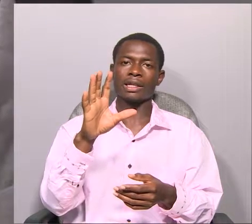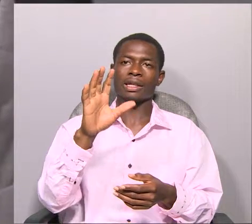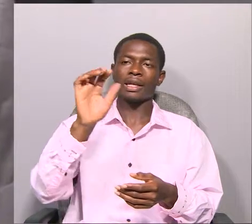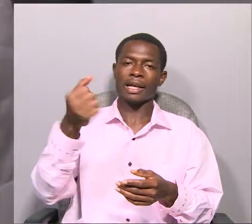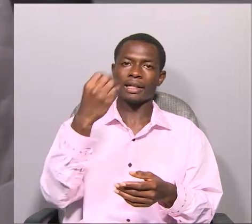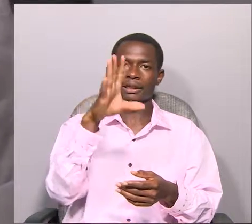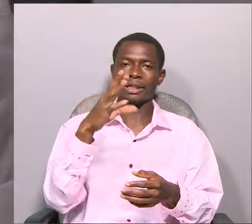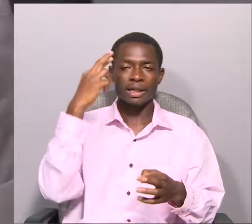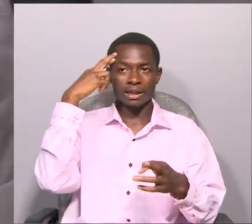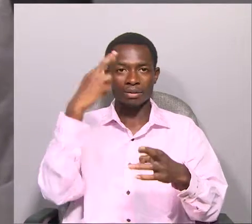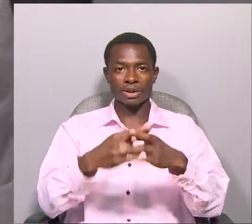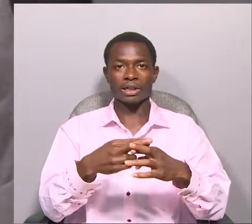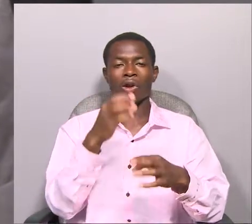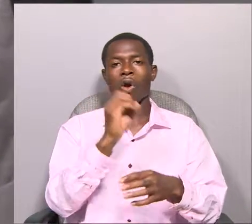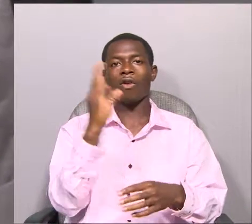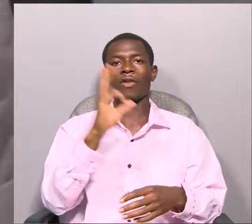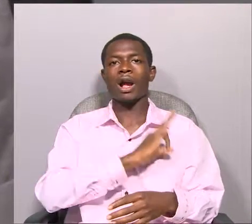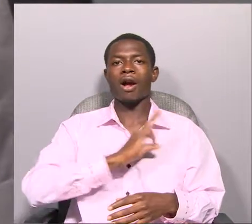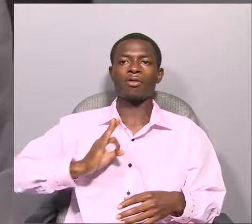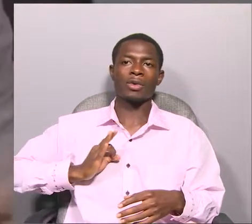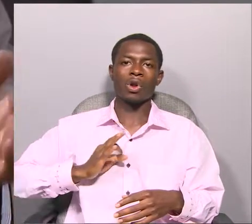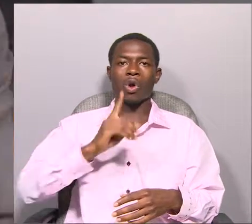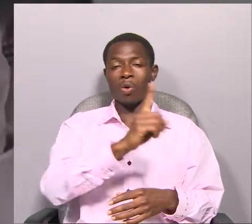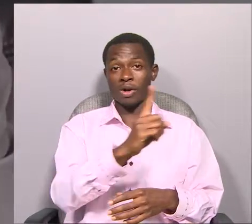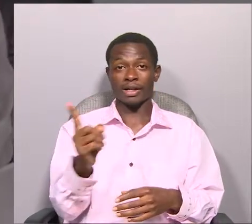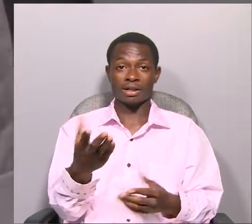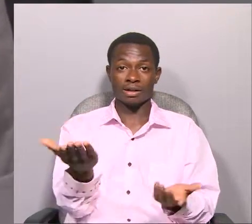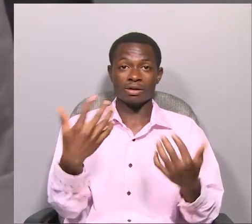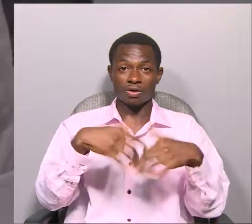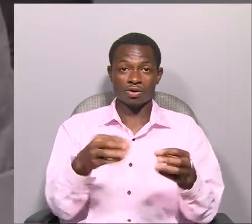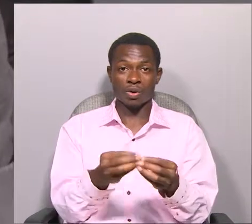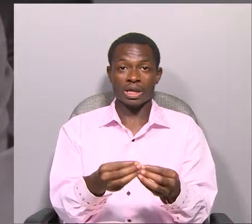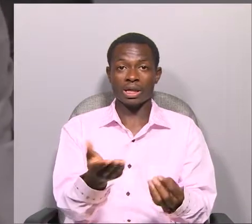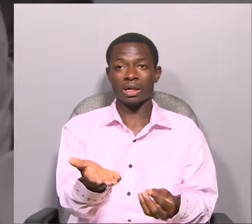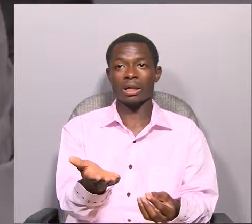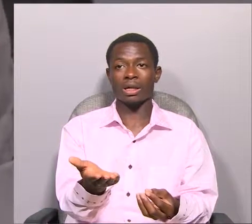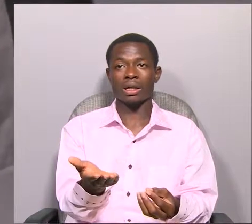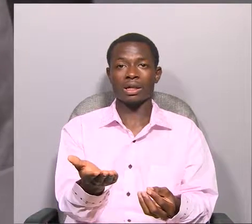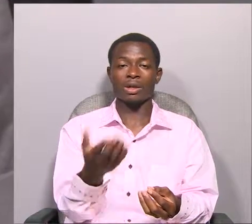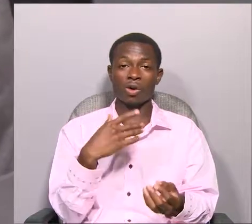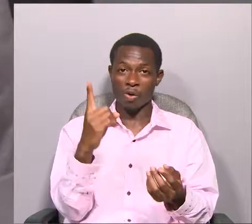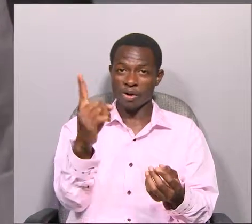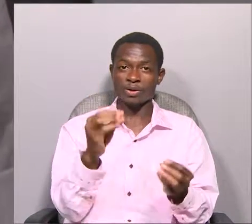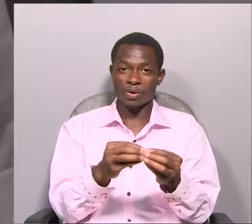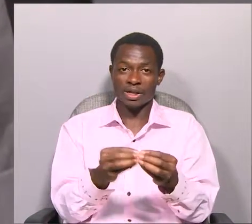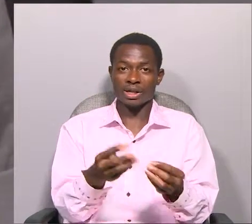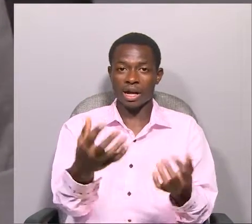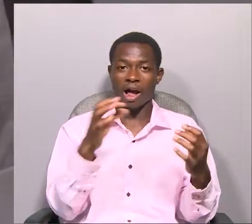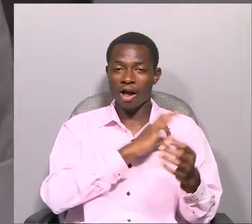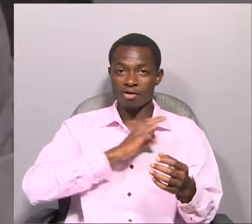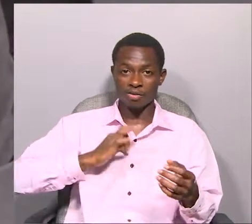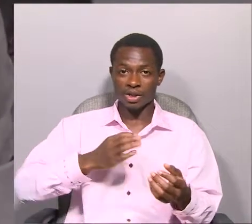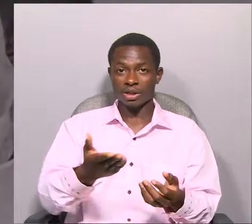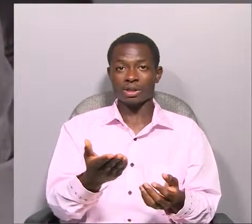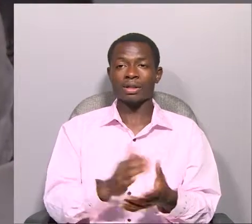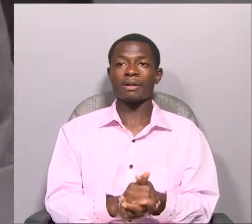as representatives in government, and you are one of them, because you are a junior candidate, you know, so you are part of us. But